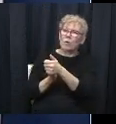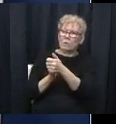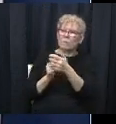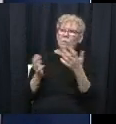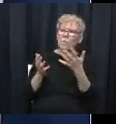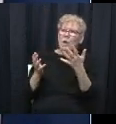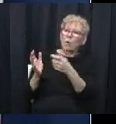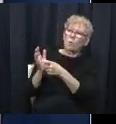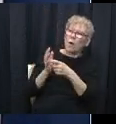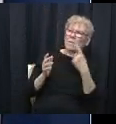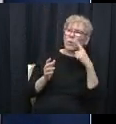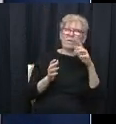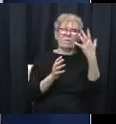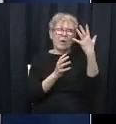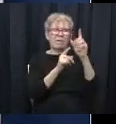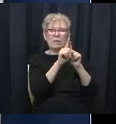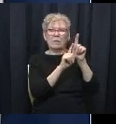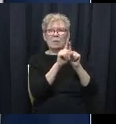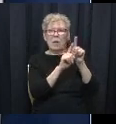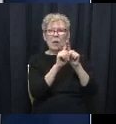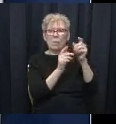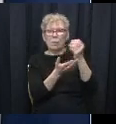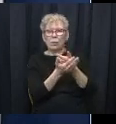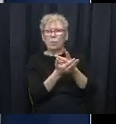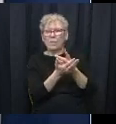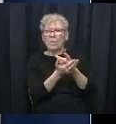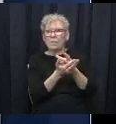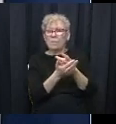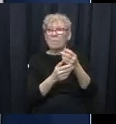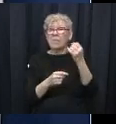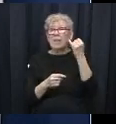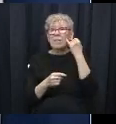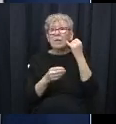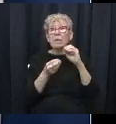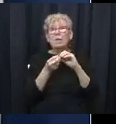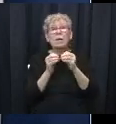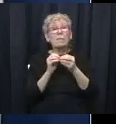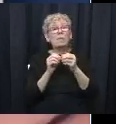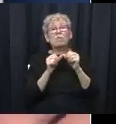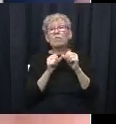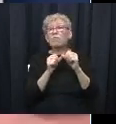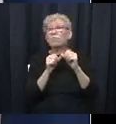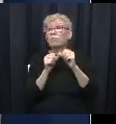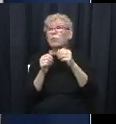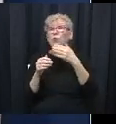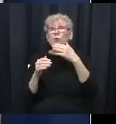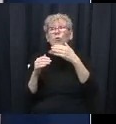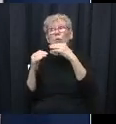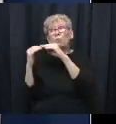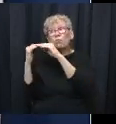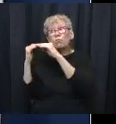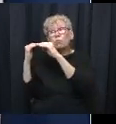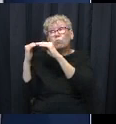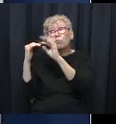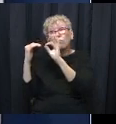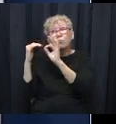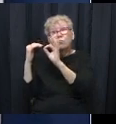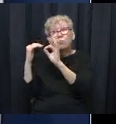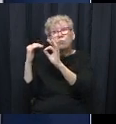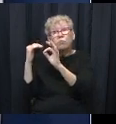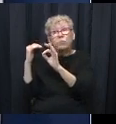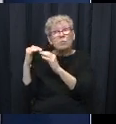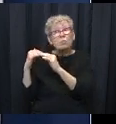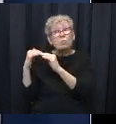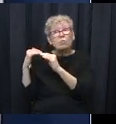few weeks, increased capacity in the next few weeks. So there is a carrot, but I do hope that the bigger reason to do it is because